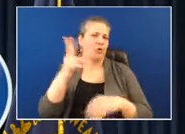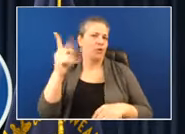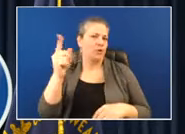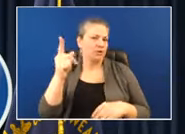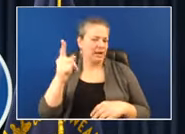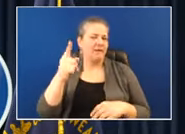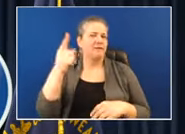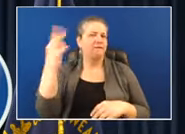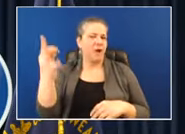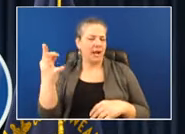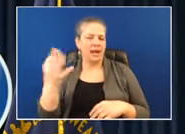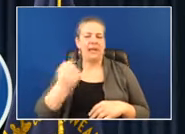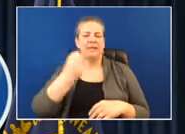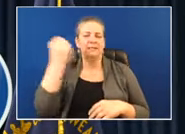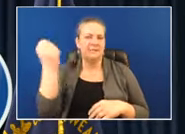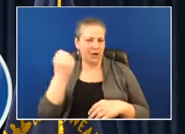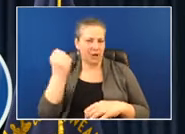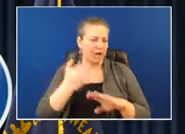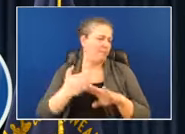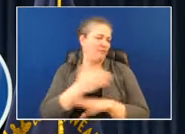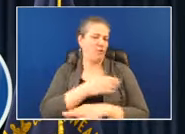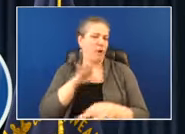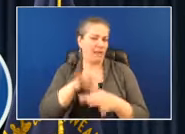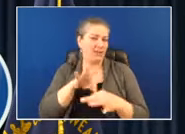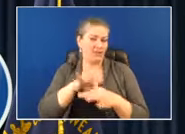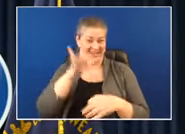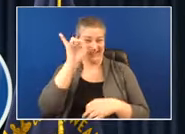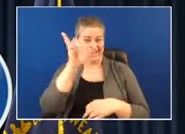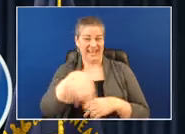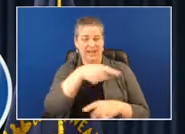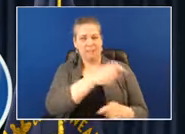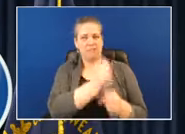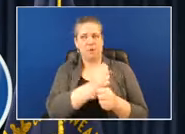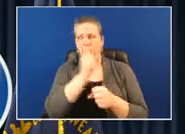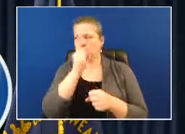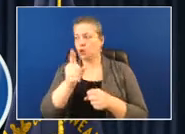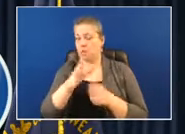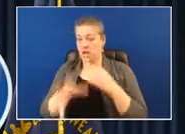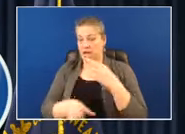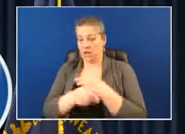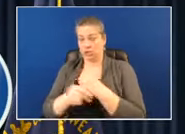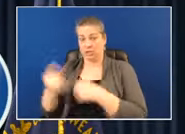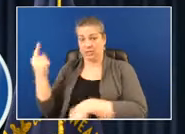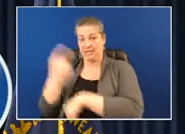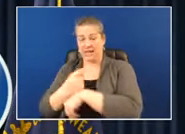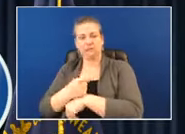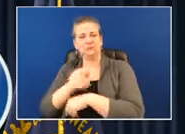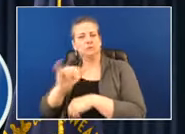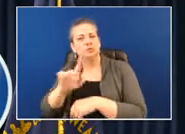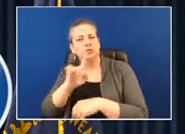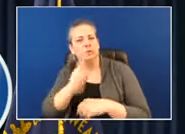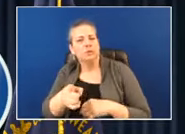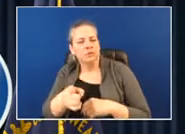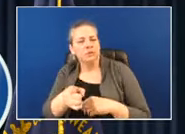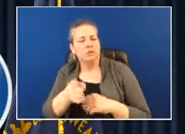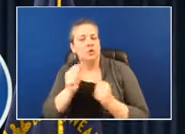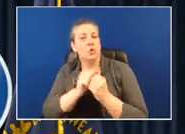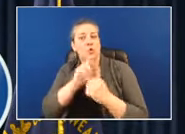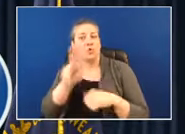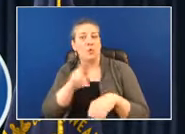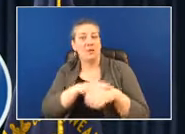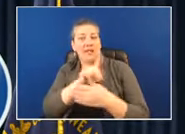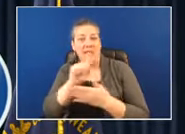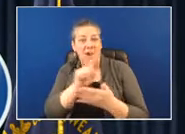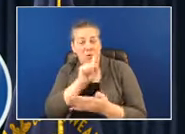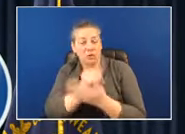and Saturday prior to an election. That ensures that those extra days are real, with normal hours where people can